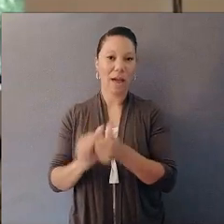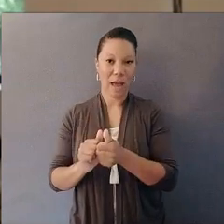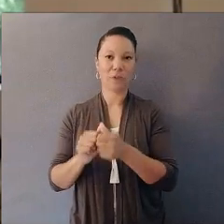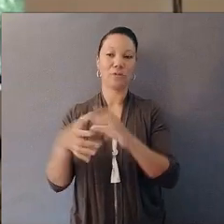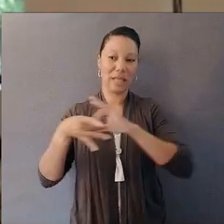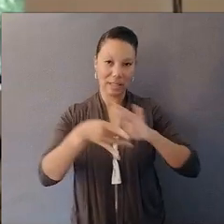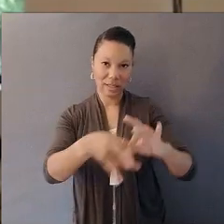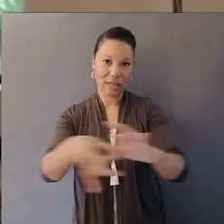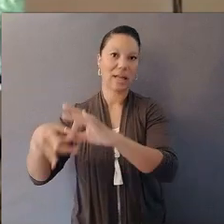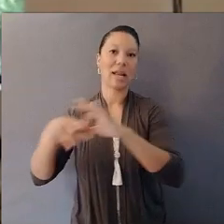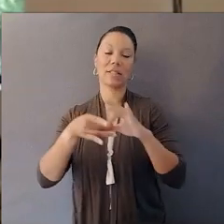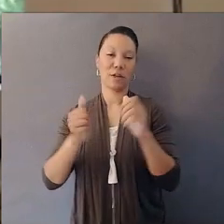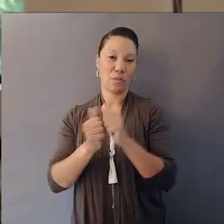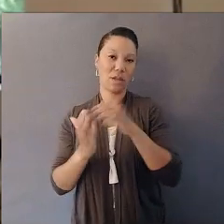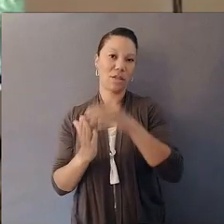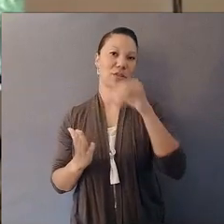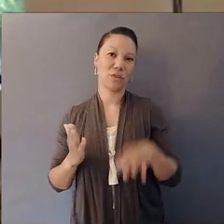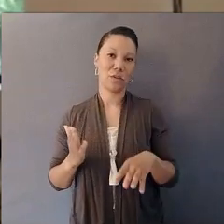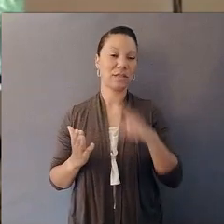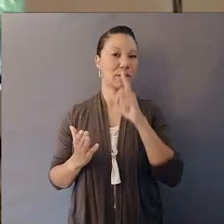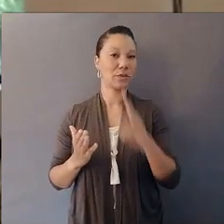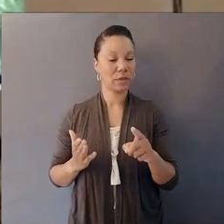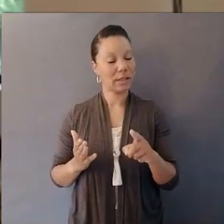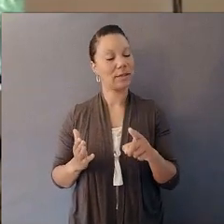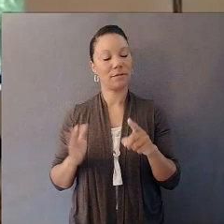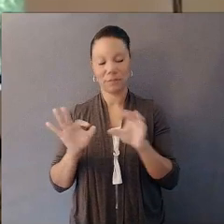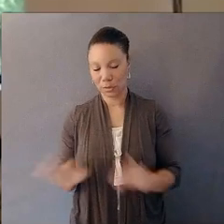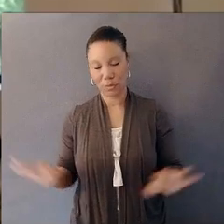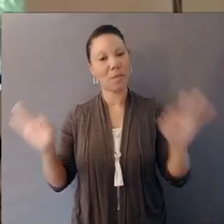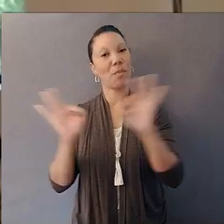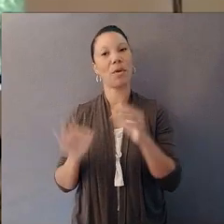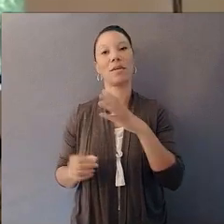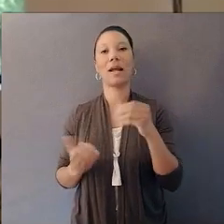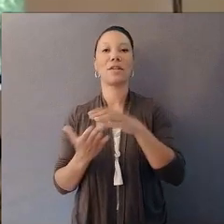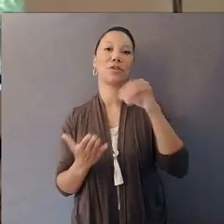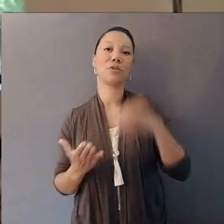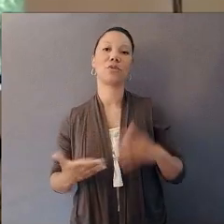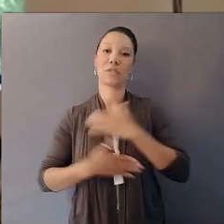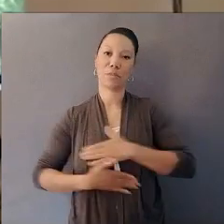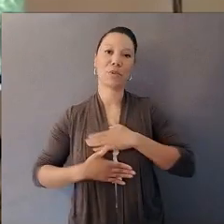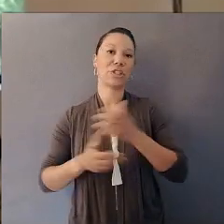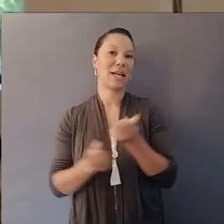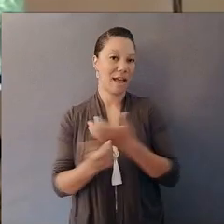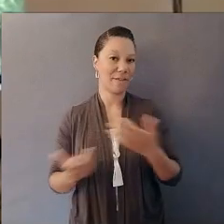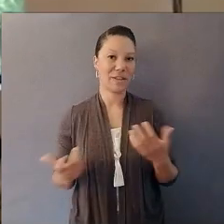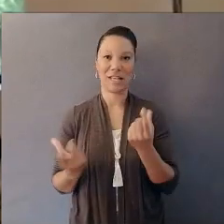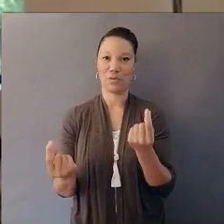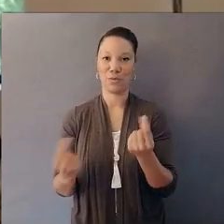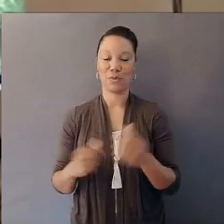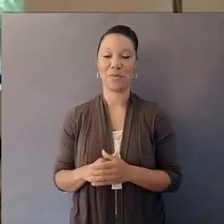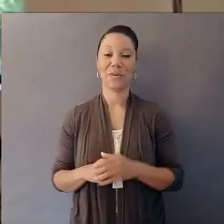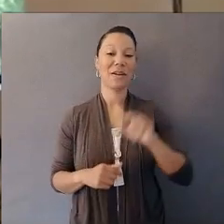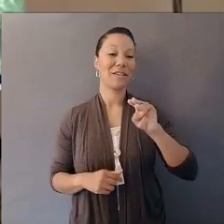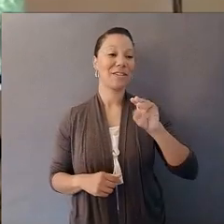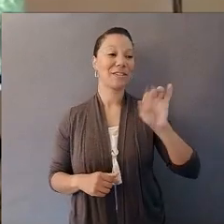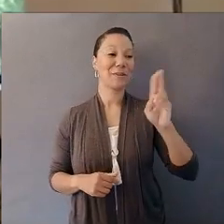to students. And I think that's huge. And I know all of your students really appreciate everything that you do. So Michael, we'll let you